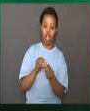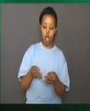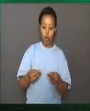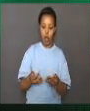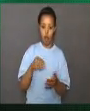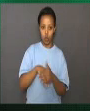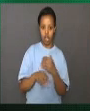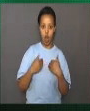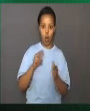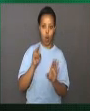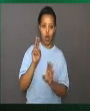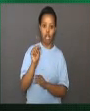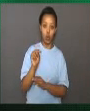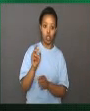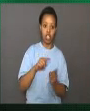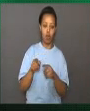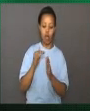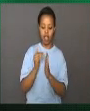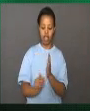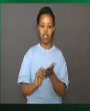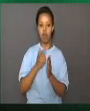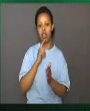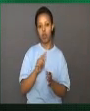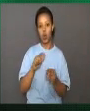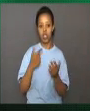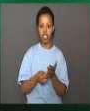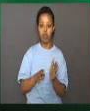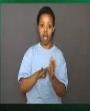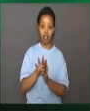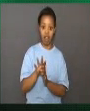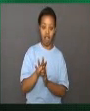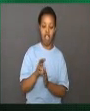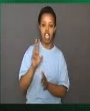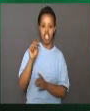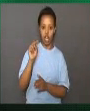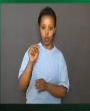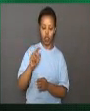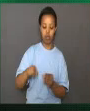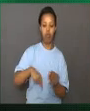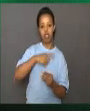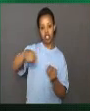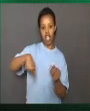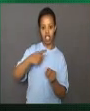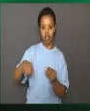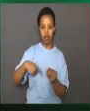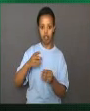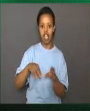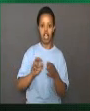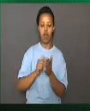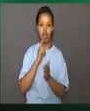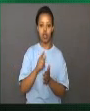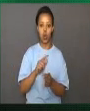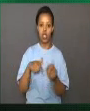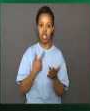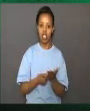summarize, bacteria recycle nitrogen. They add nitrogen to the